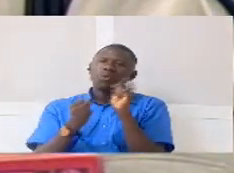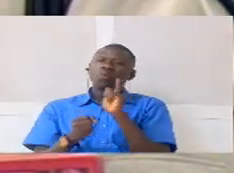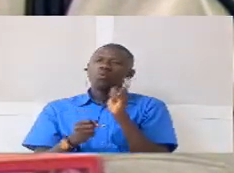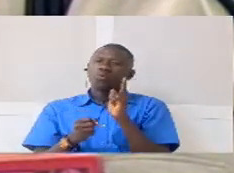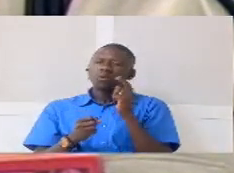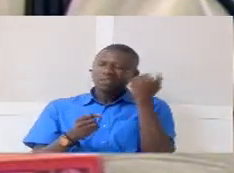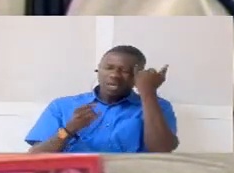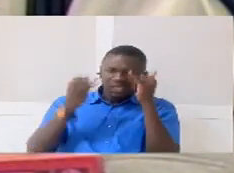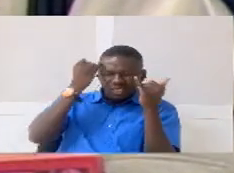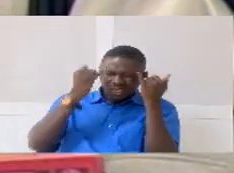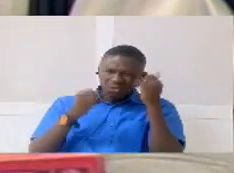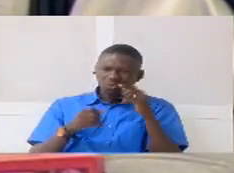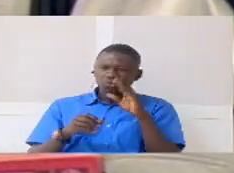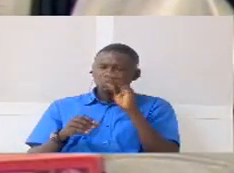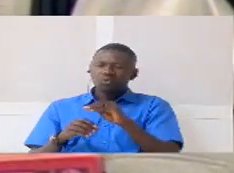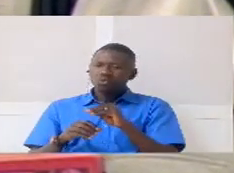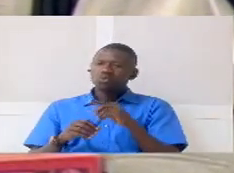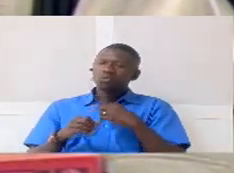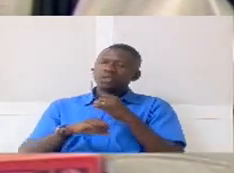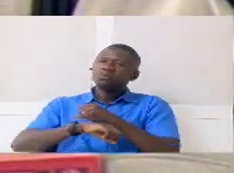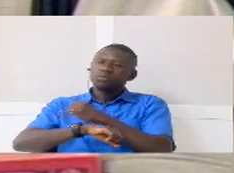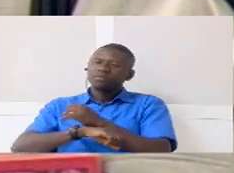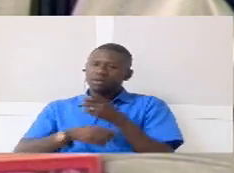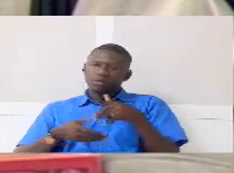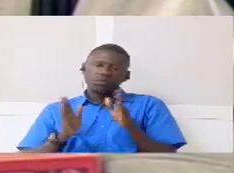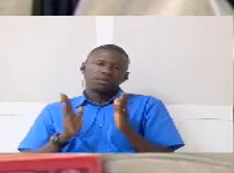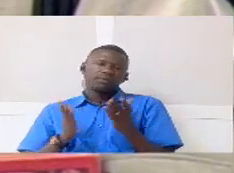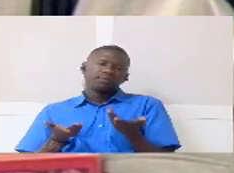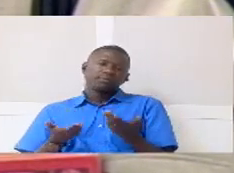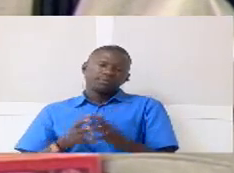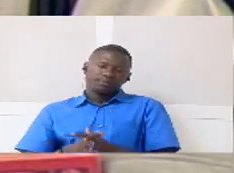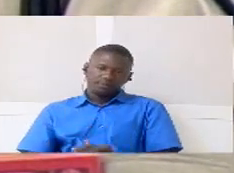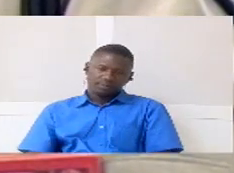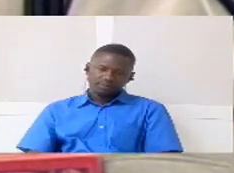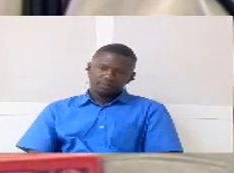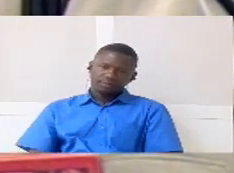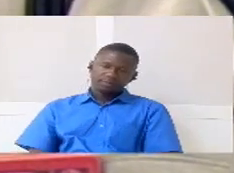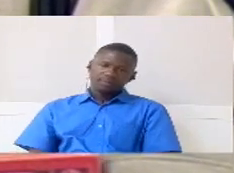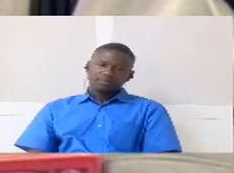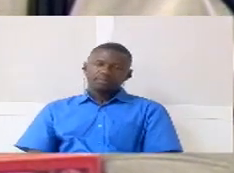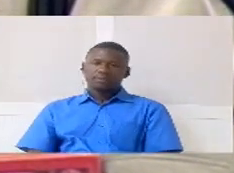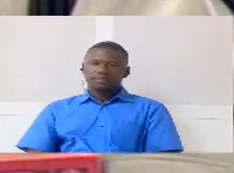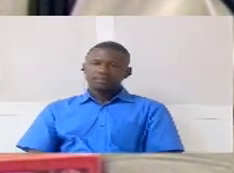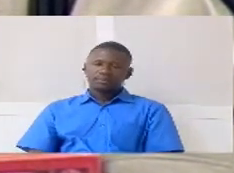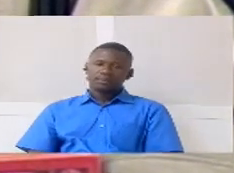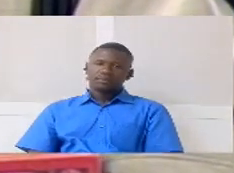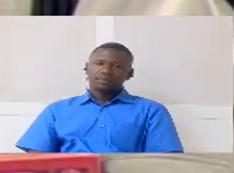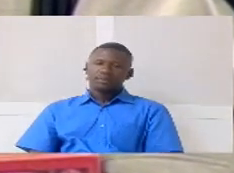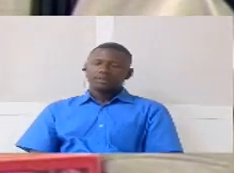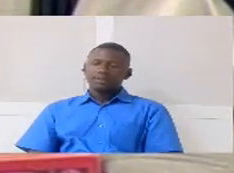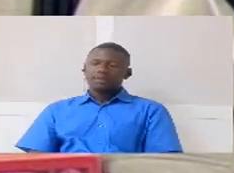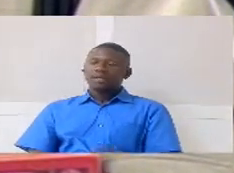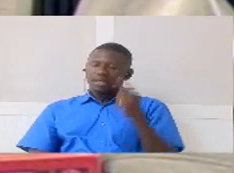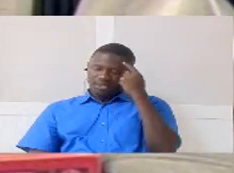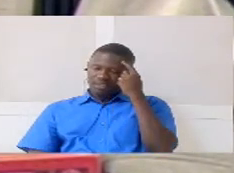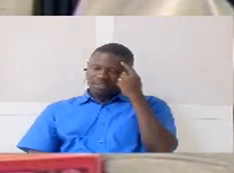que makoy wo karola amira eko amanjeri fanjayo la murobi ka fankoli. I think they say